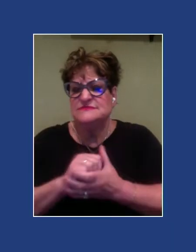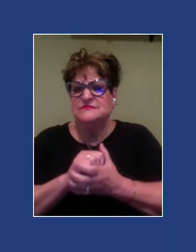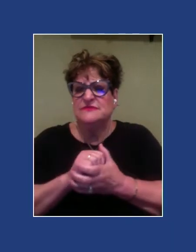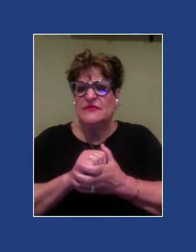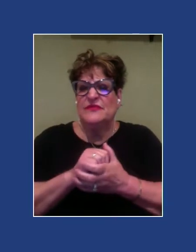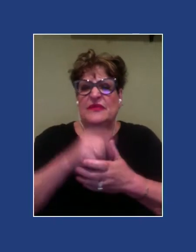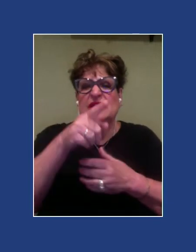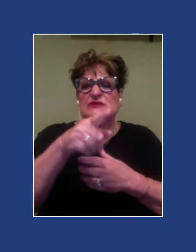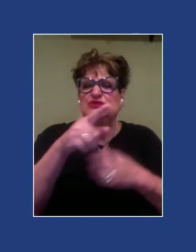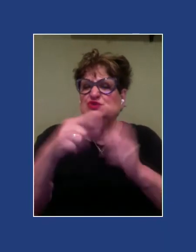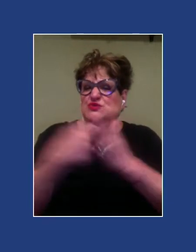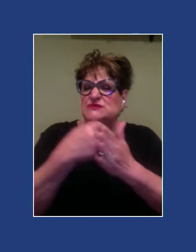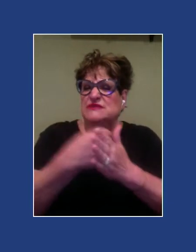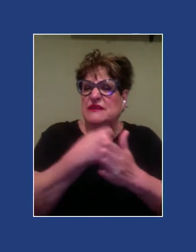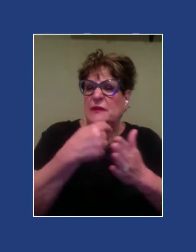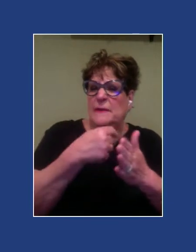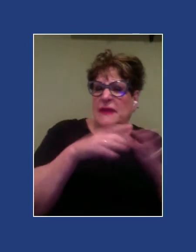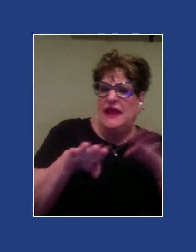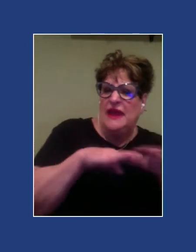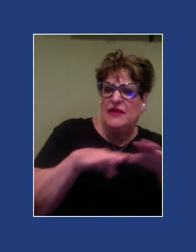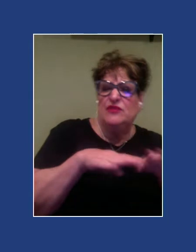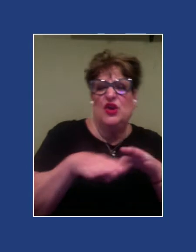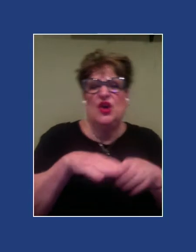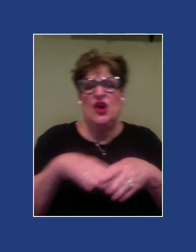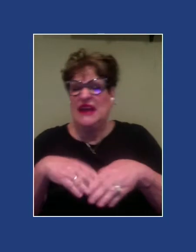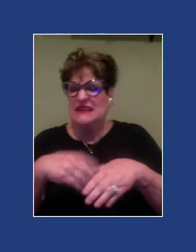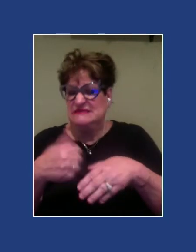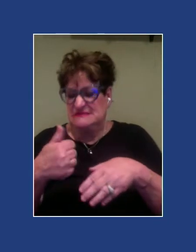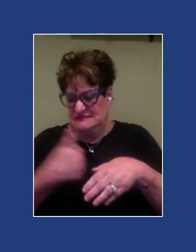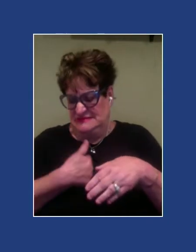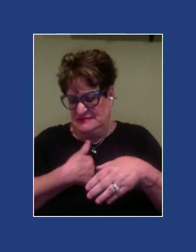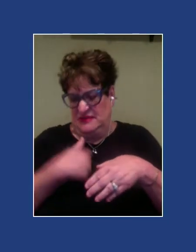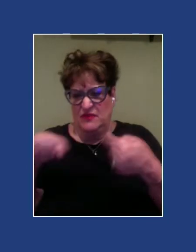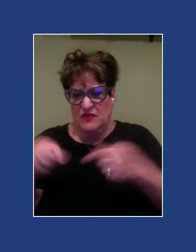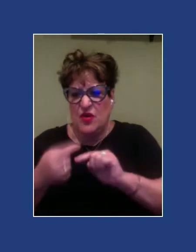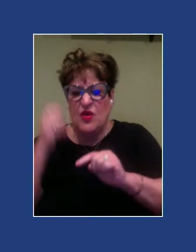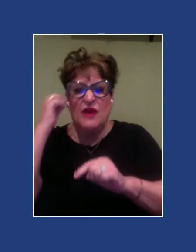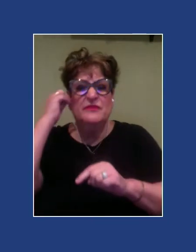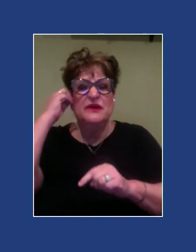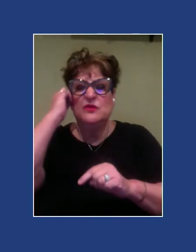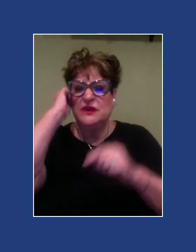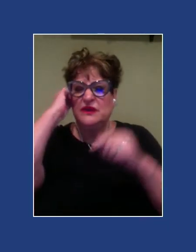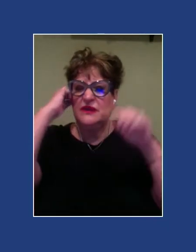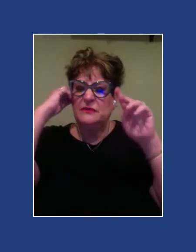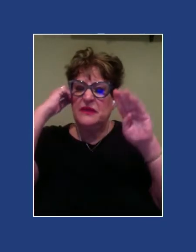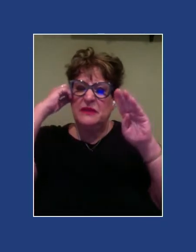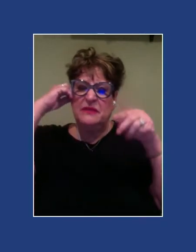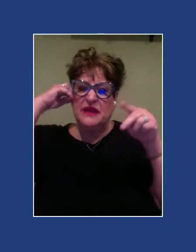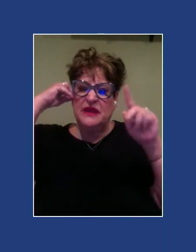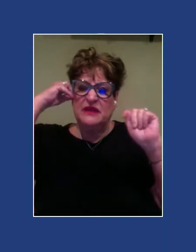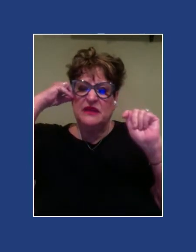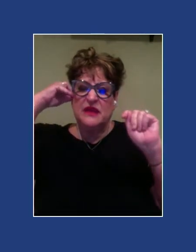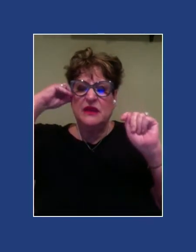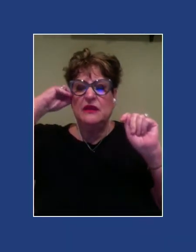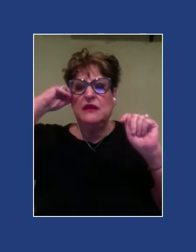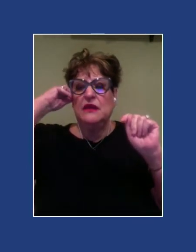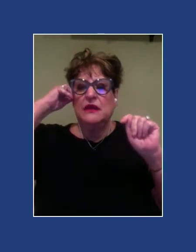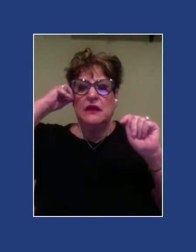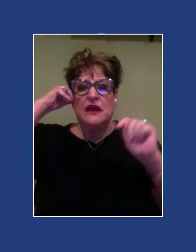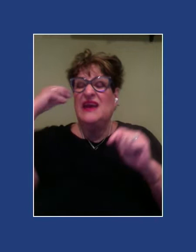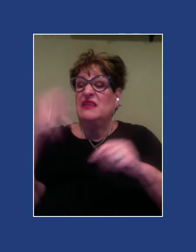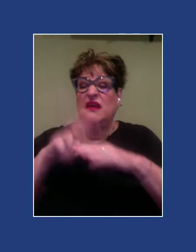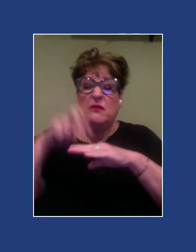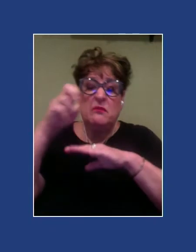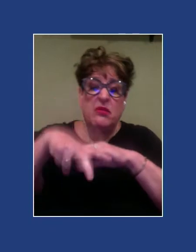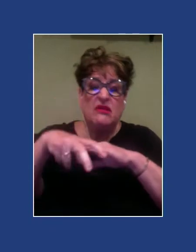Suicidal behavior and non-suicidal self-injurious behavior among people with BPD may primarily be associated with impulsivity,